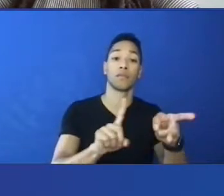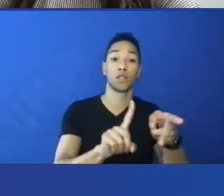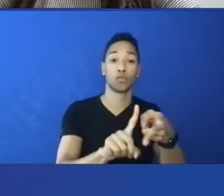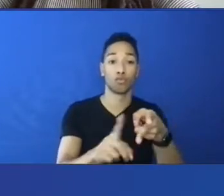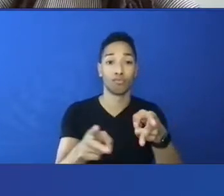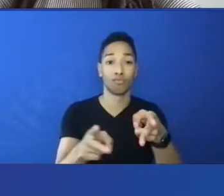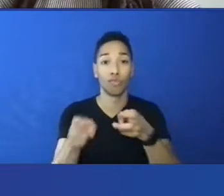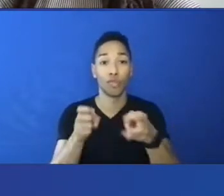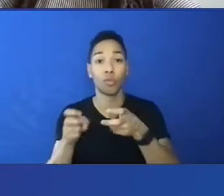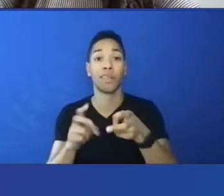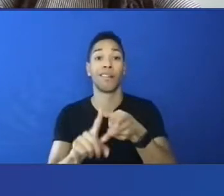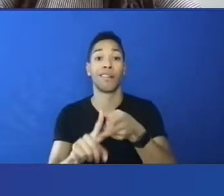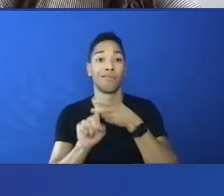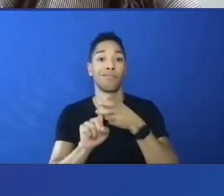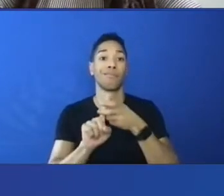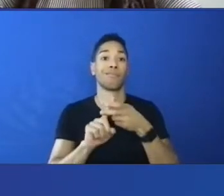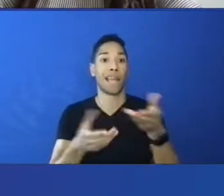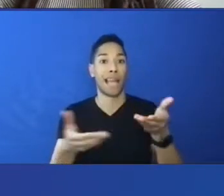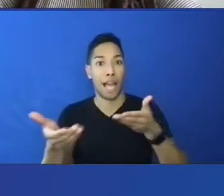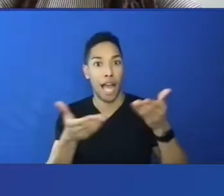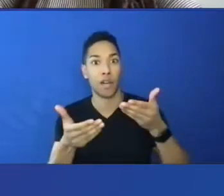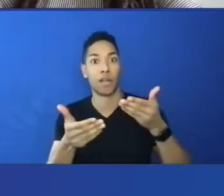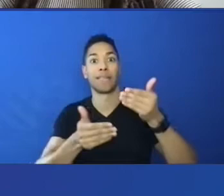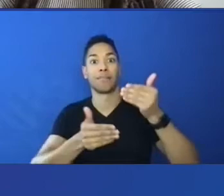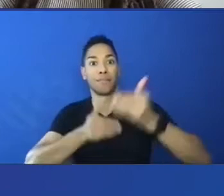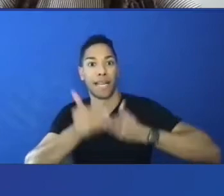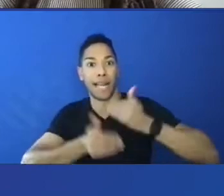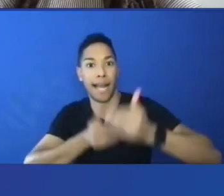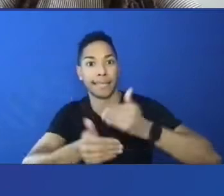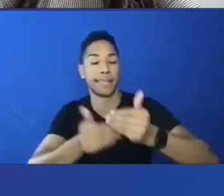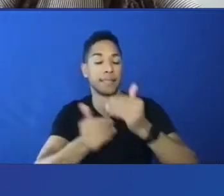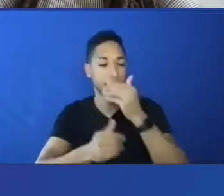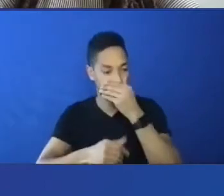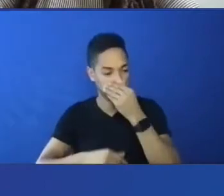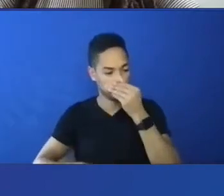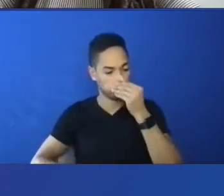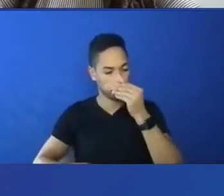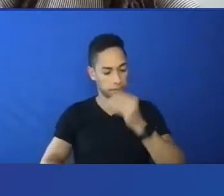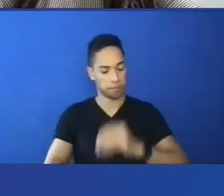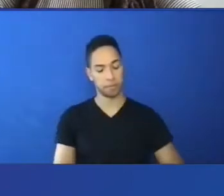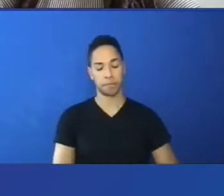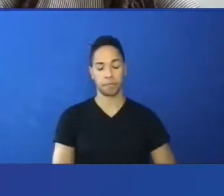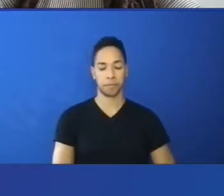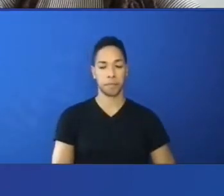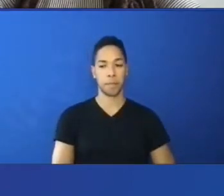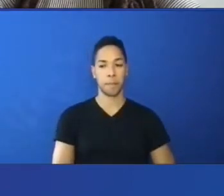recruitment, hiring, onboarding process, what were the